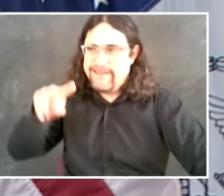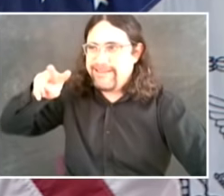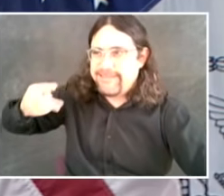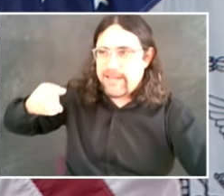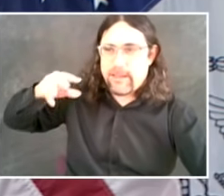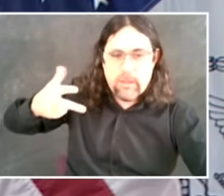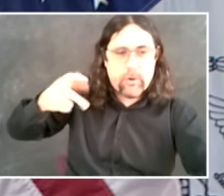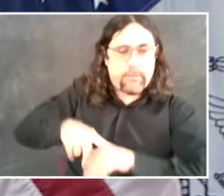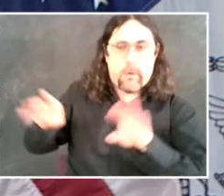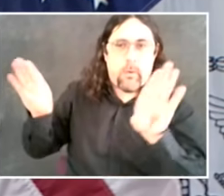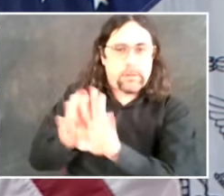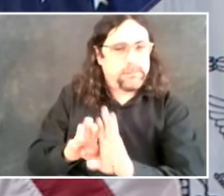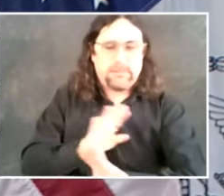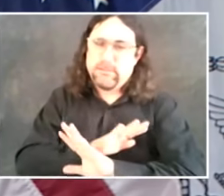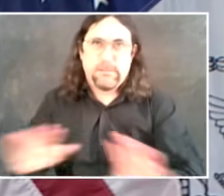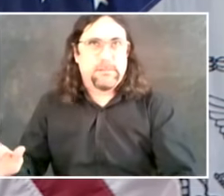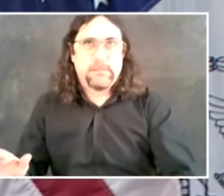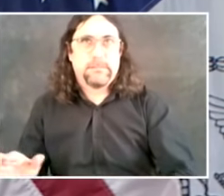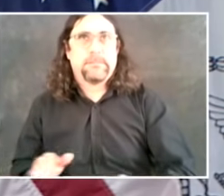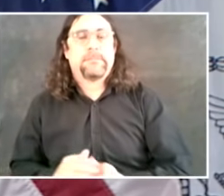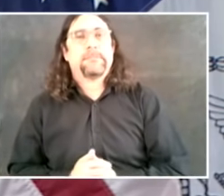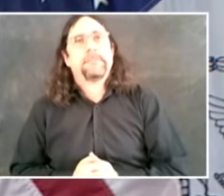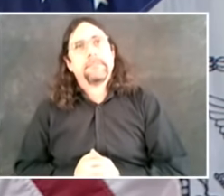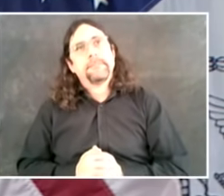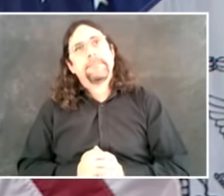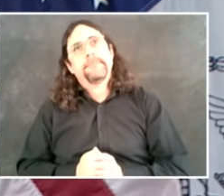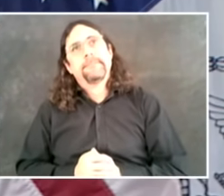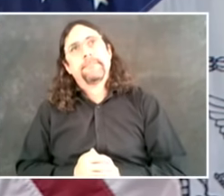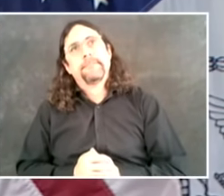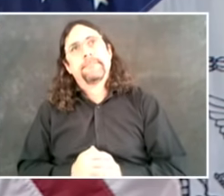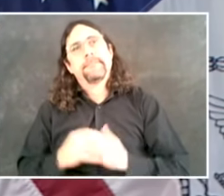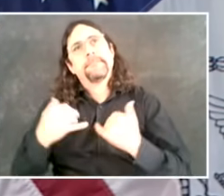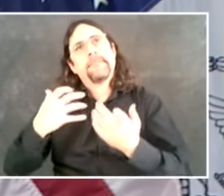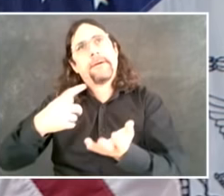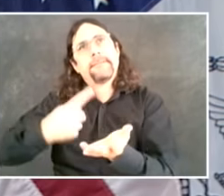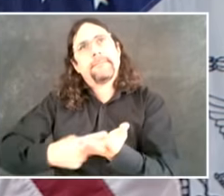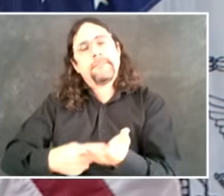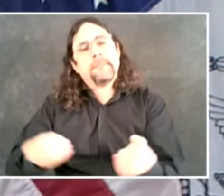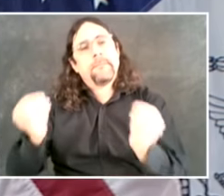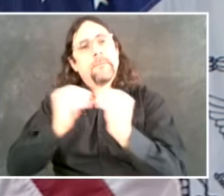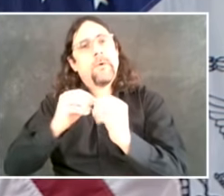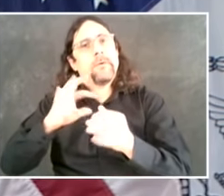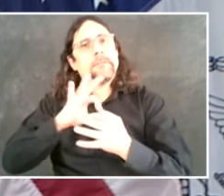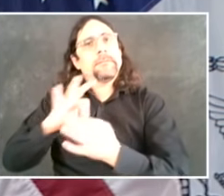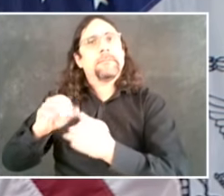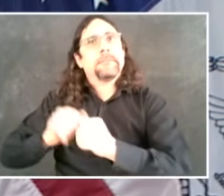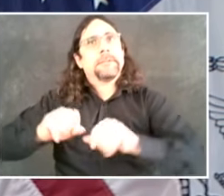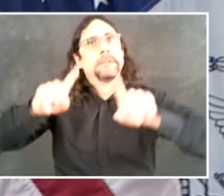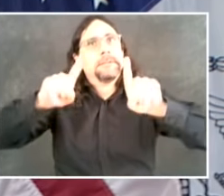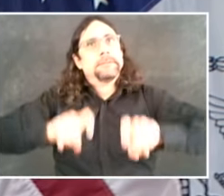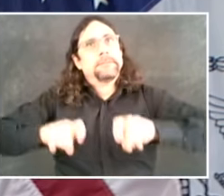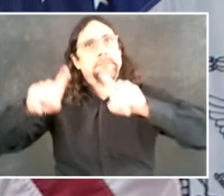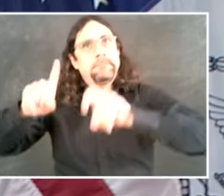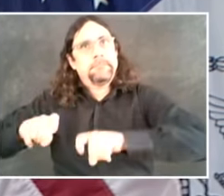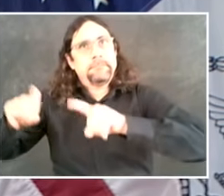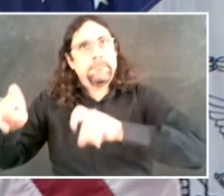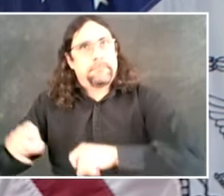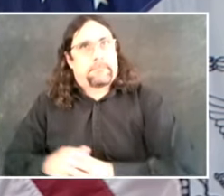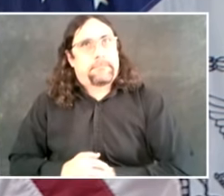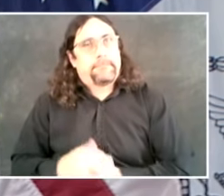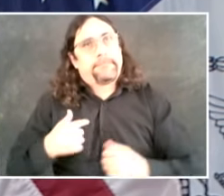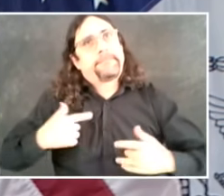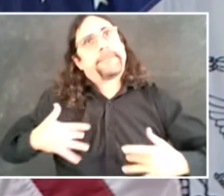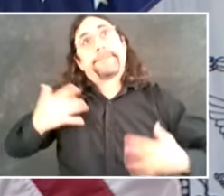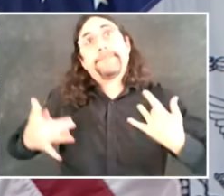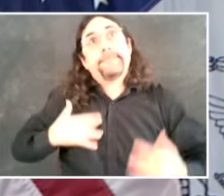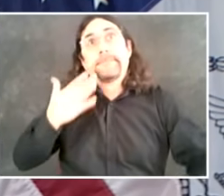I'm going to talk to you now about something exciting happening right here in this city to make sure that we will have what it takes